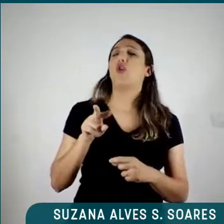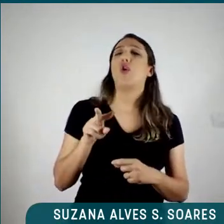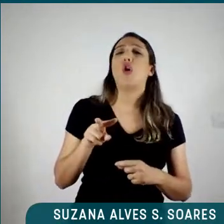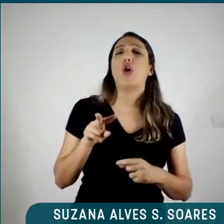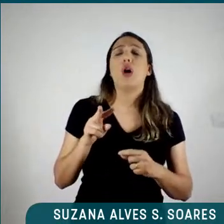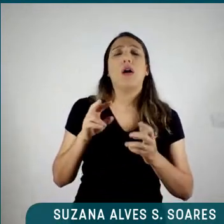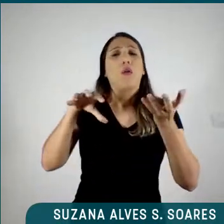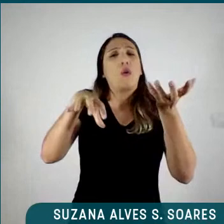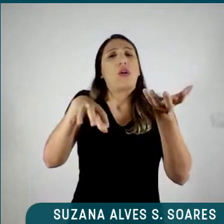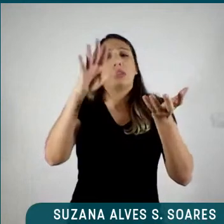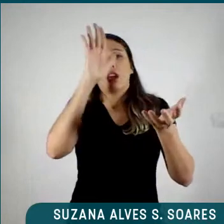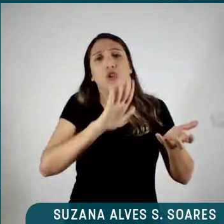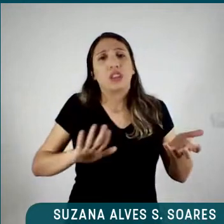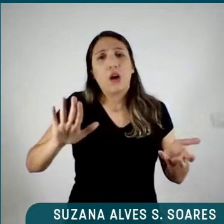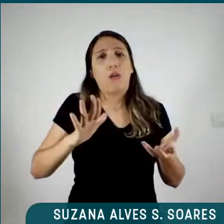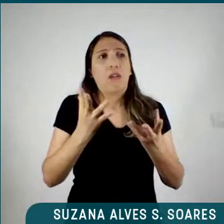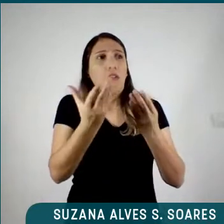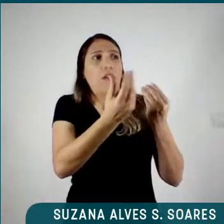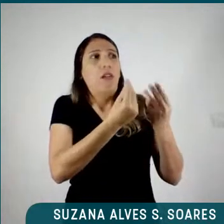When